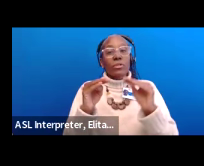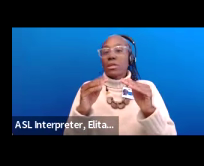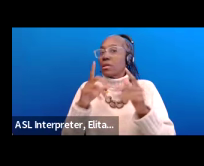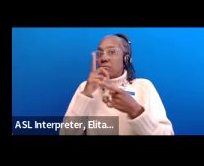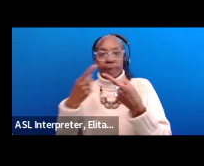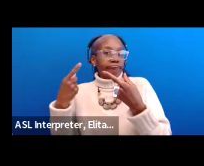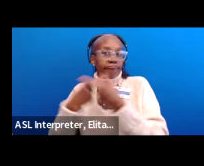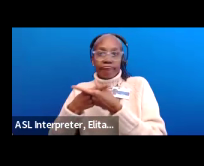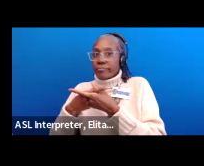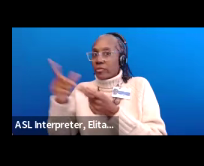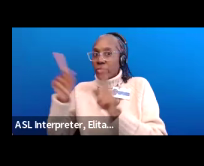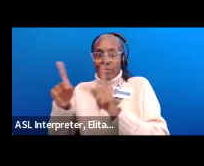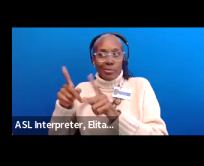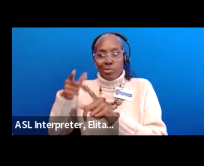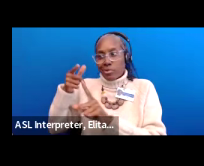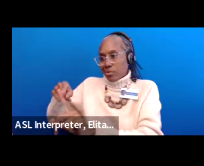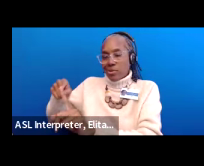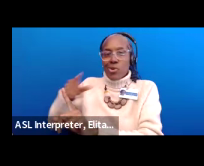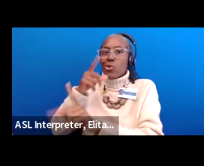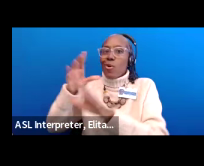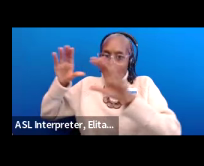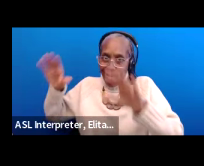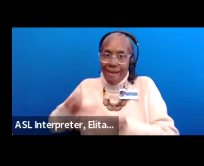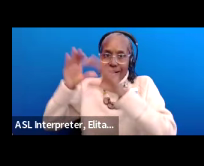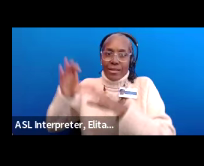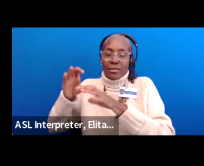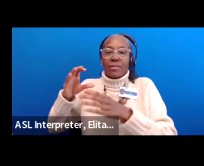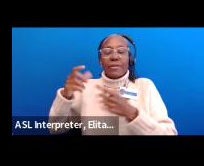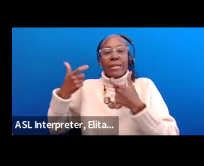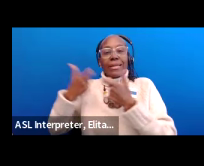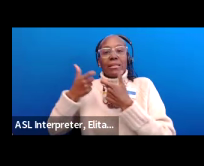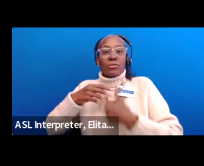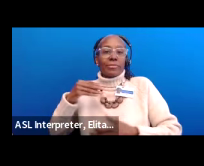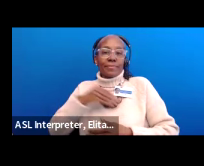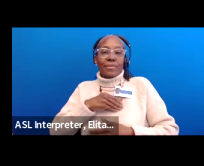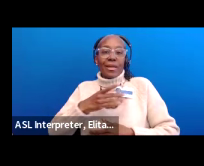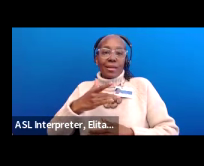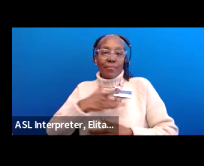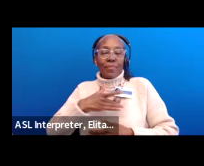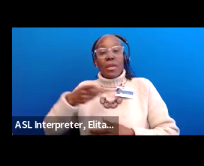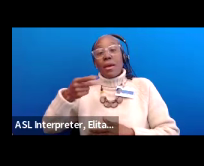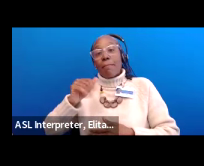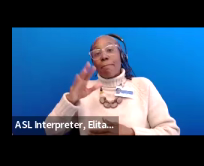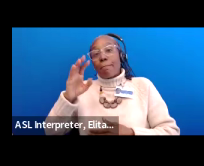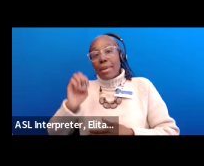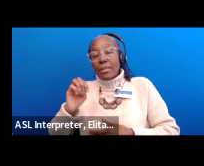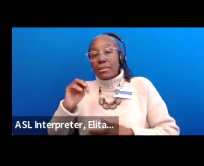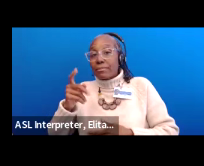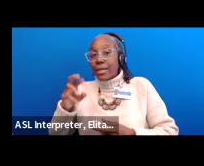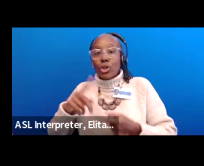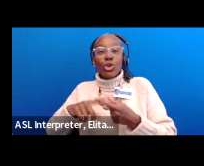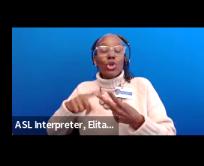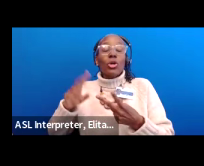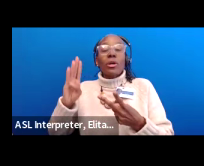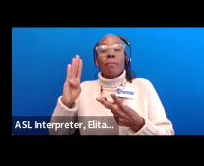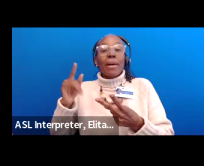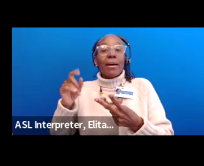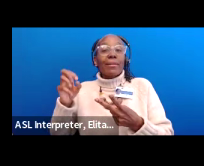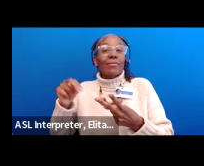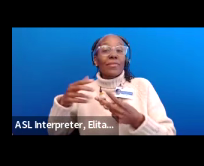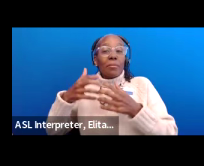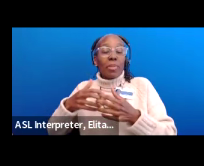for people who have active implantable electronics, such as a pacemaker, a backlift and pump, or a deep brain stimulator.